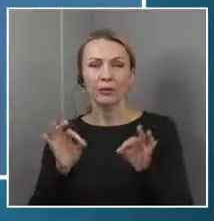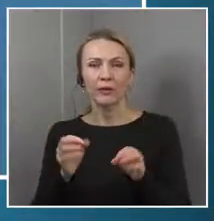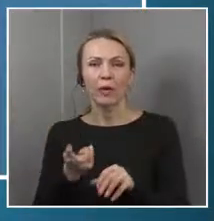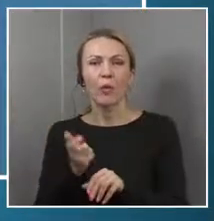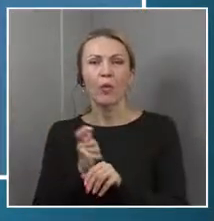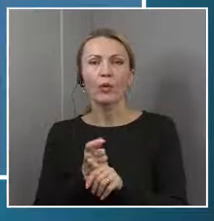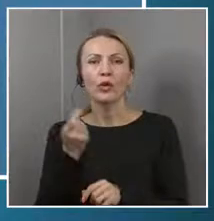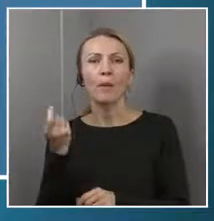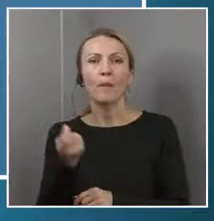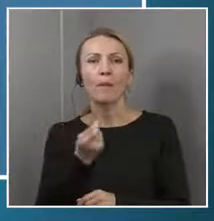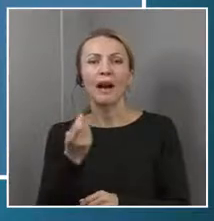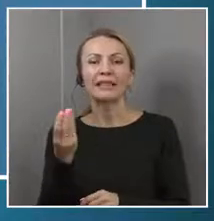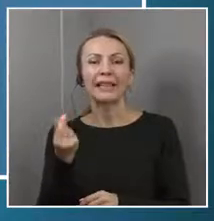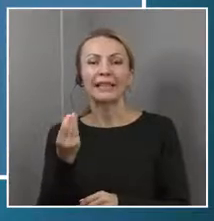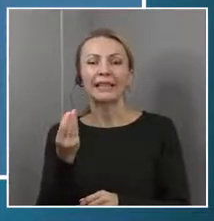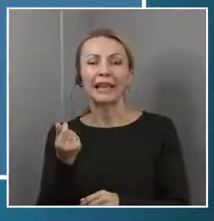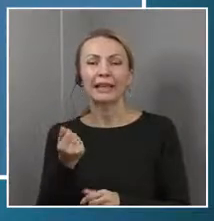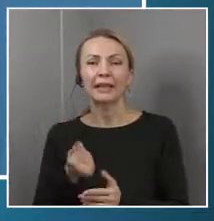developed?